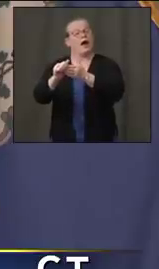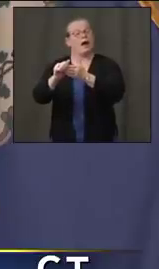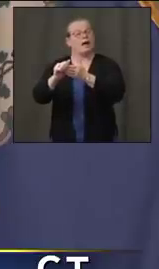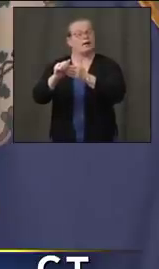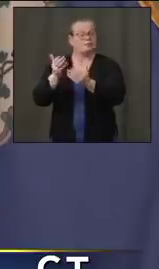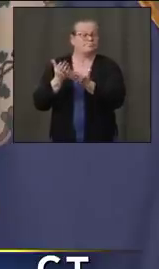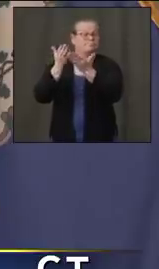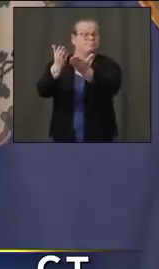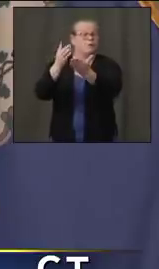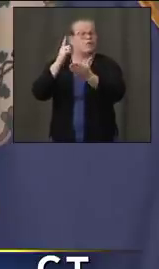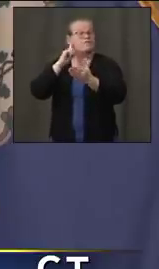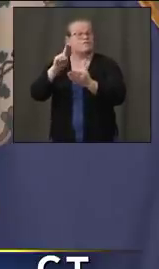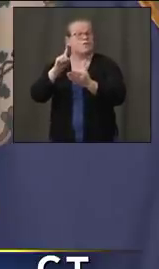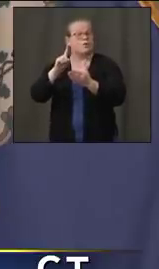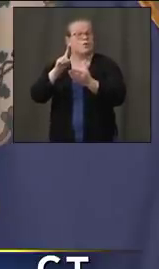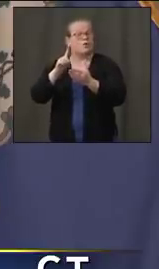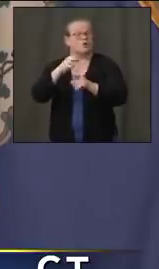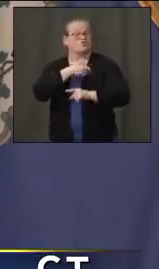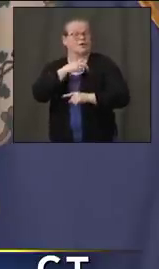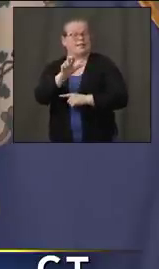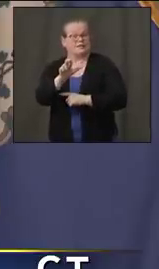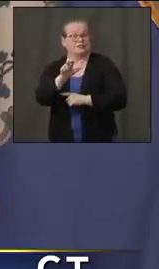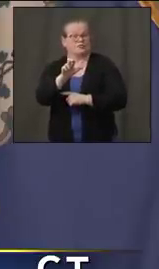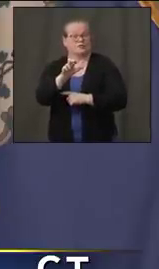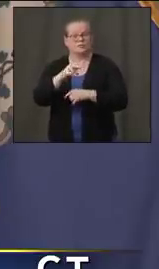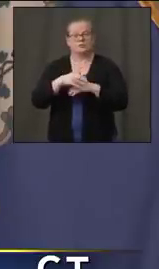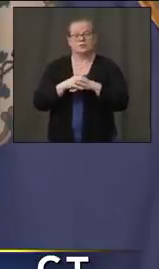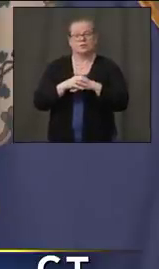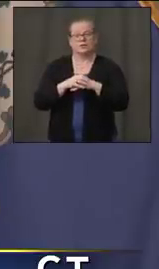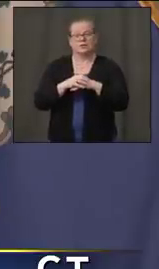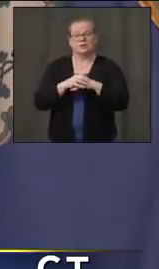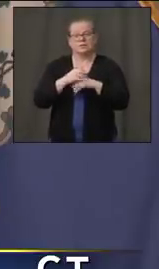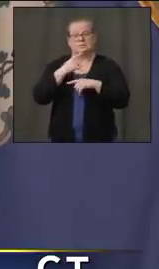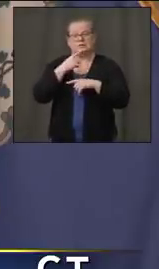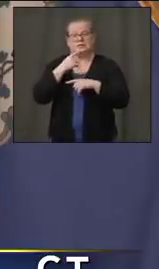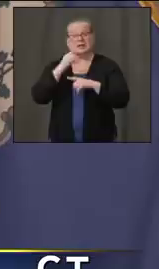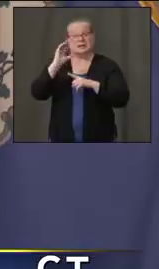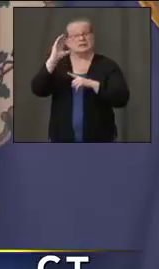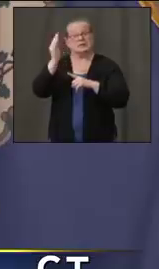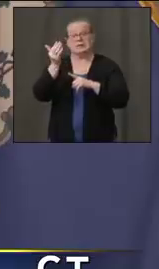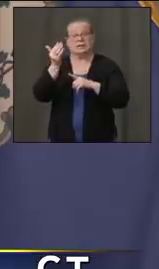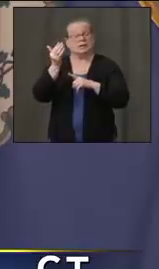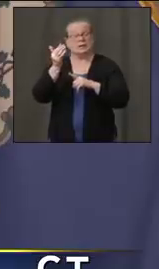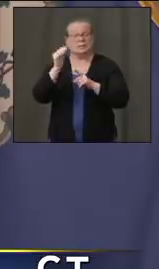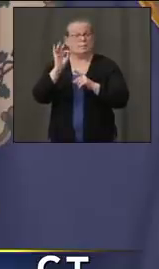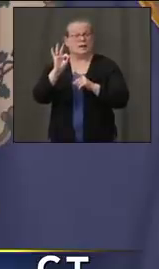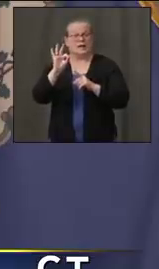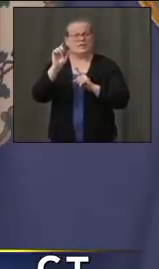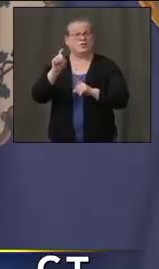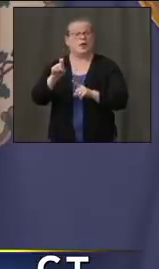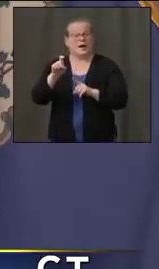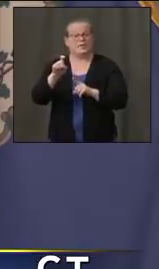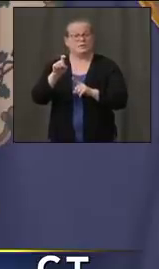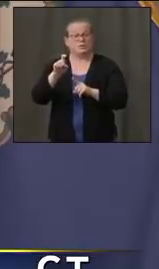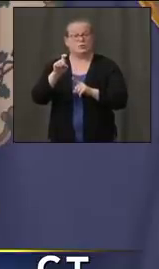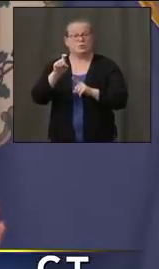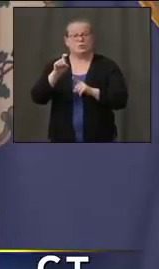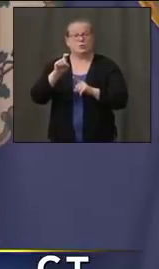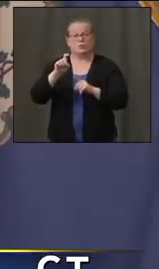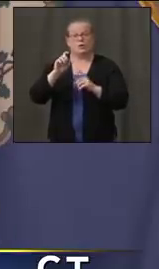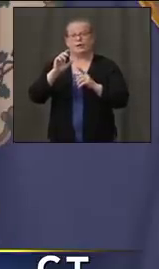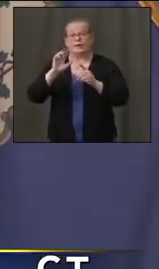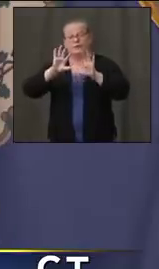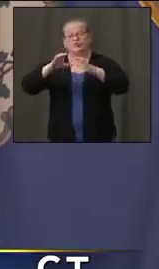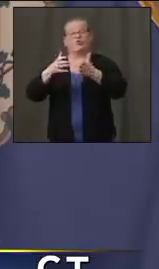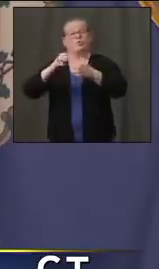no choirs. Singing seems to project the germs in a certain way. They said if you have to, go with a soloist. So I can see why